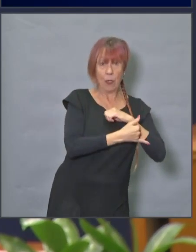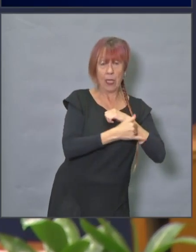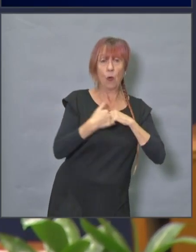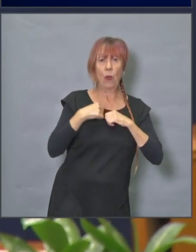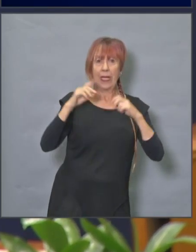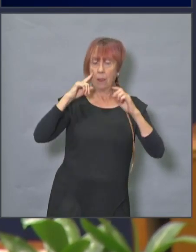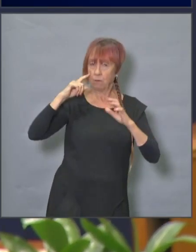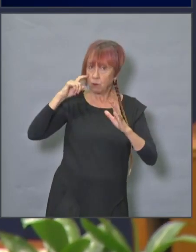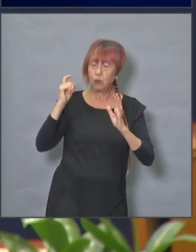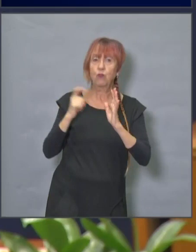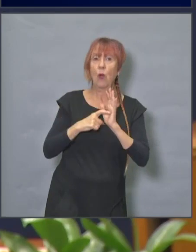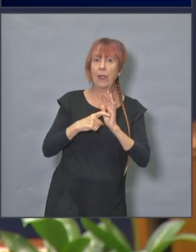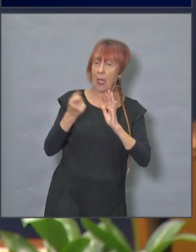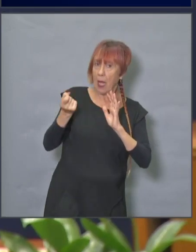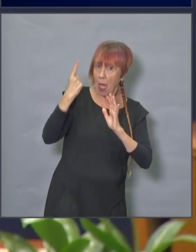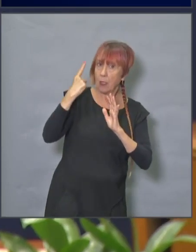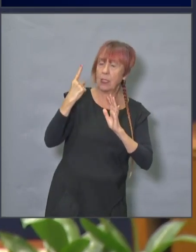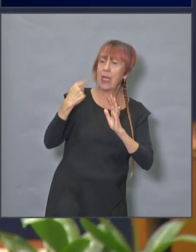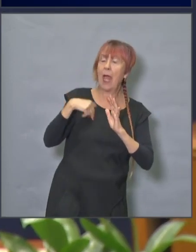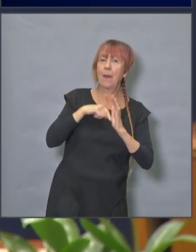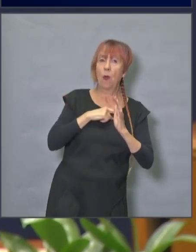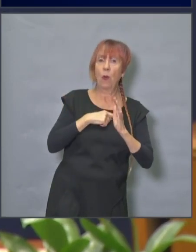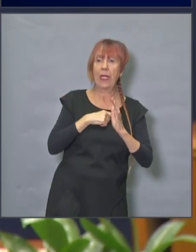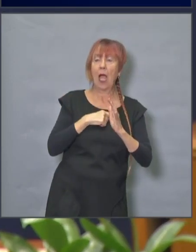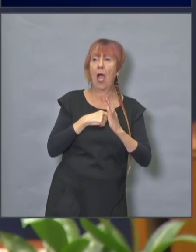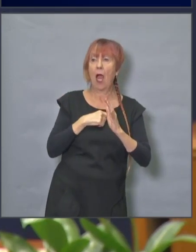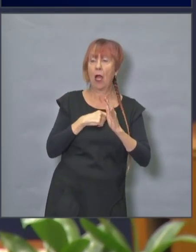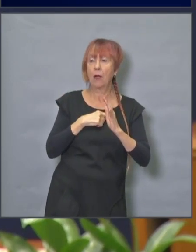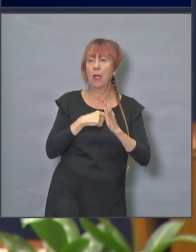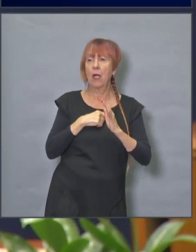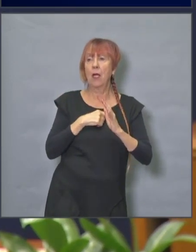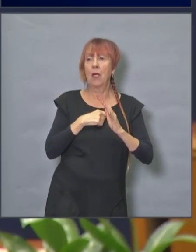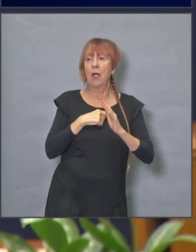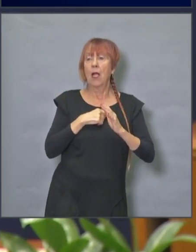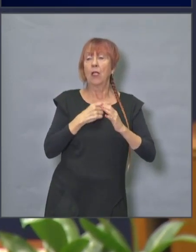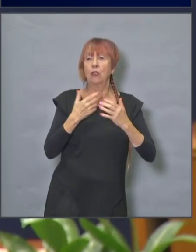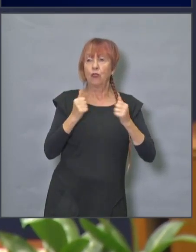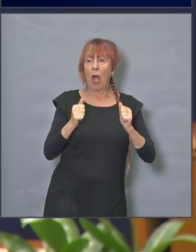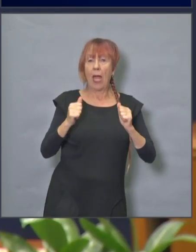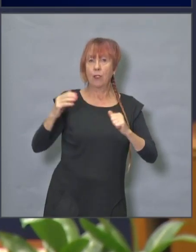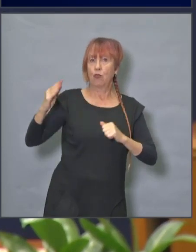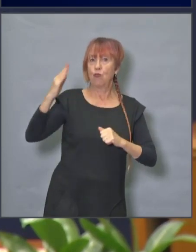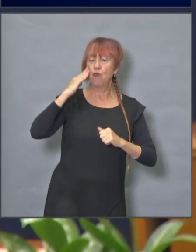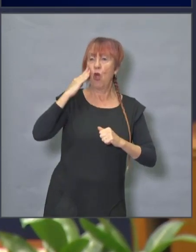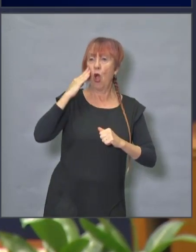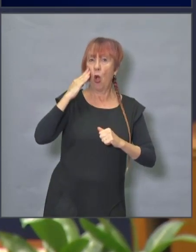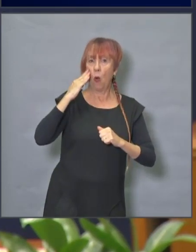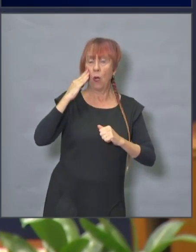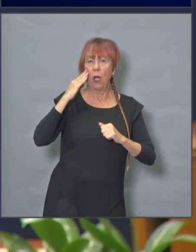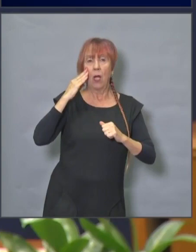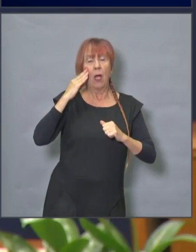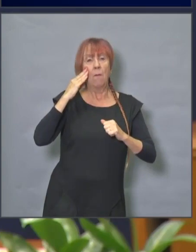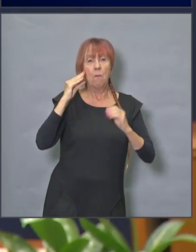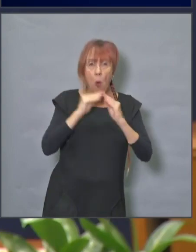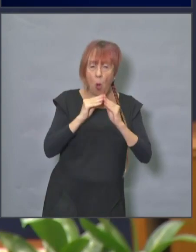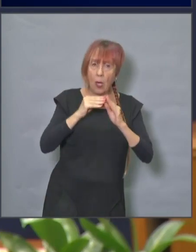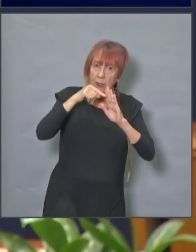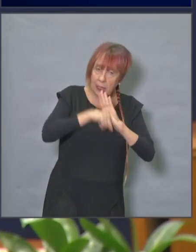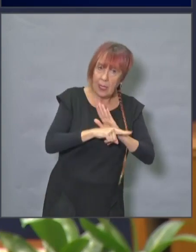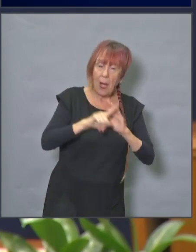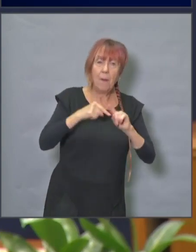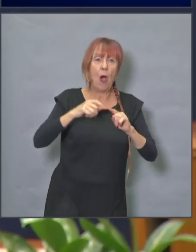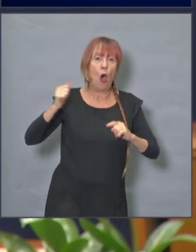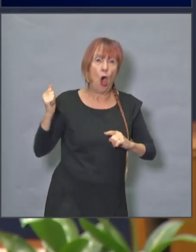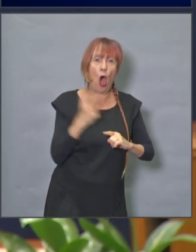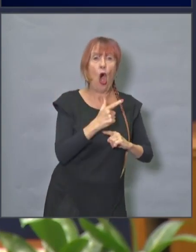a way that we have to be more cognizant of all demographics. So obviously this